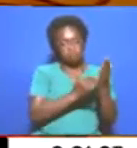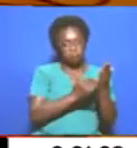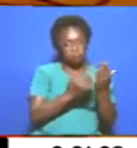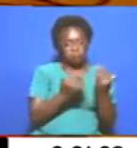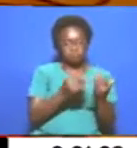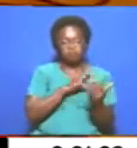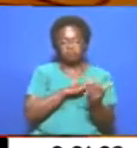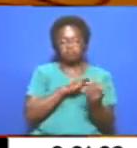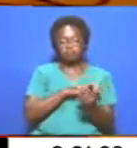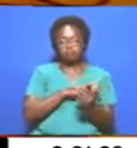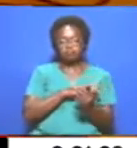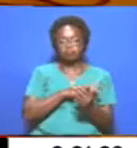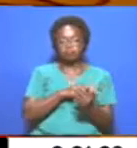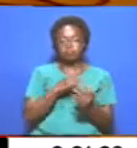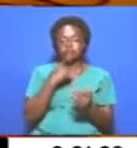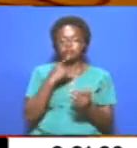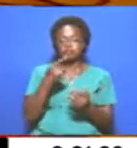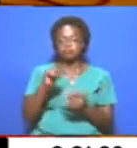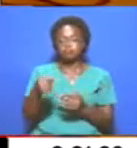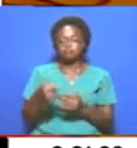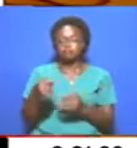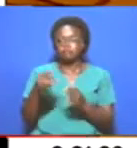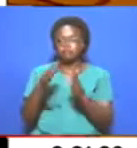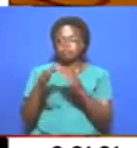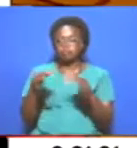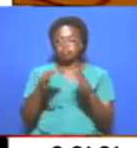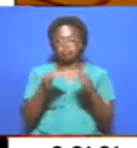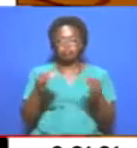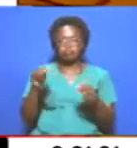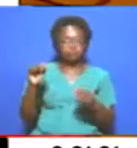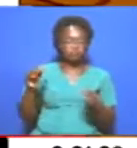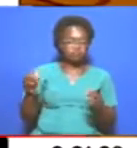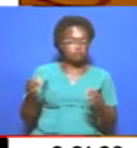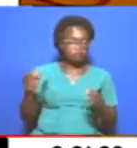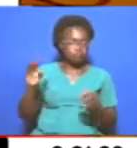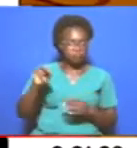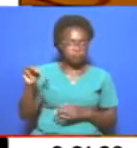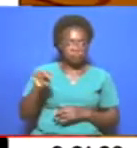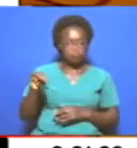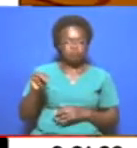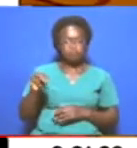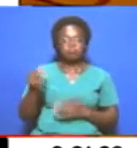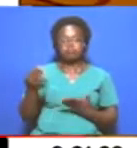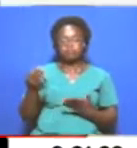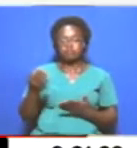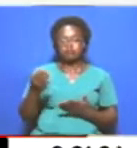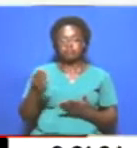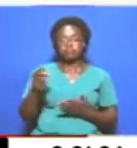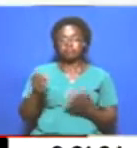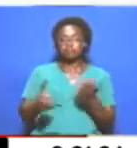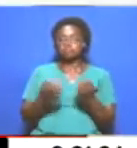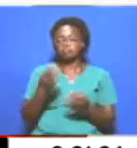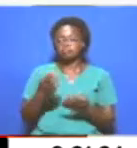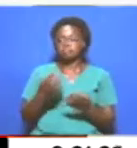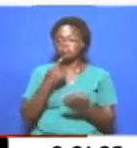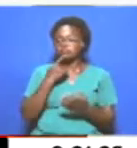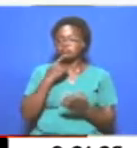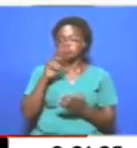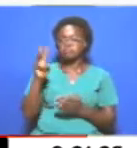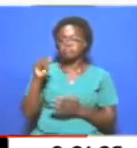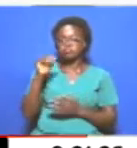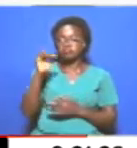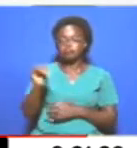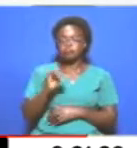benefits 100,000 households in the counties of Mandera, Marsabit, Turkana and Wajir. Because of the